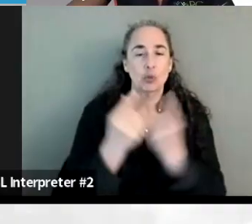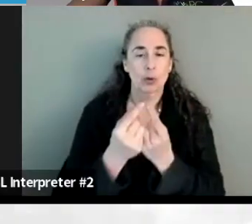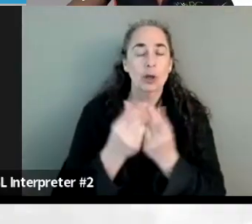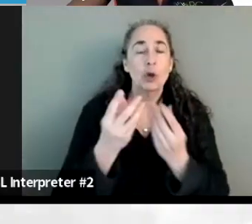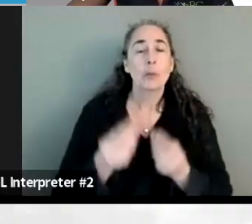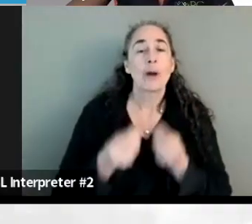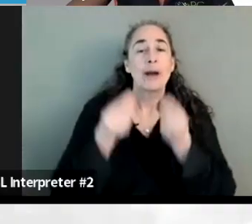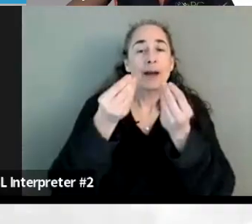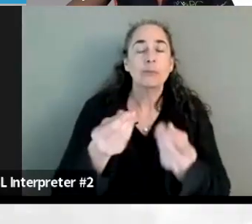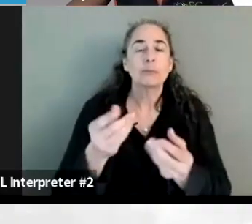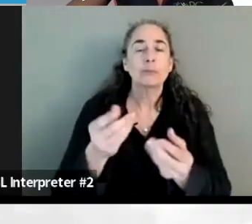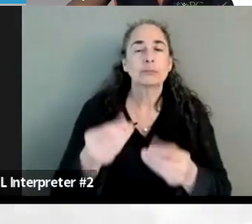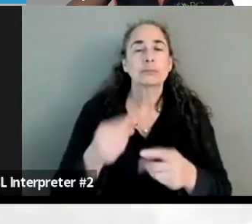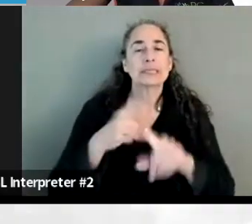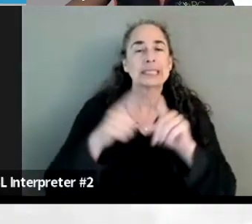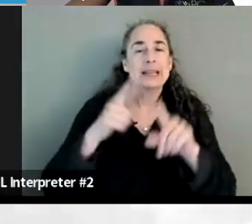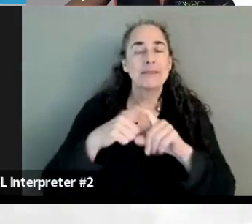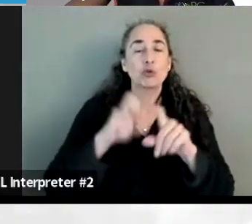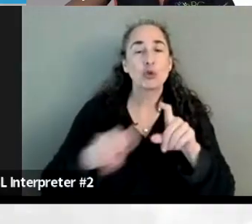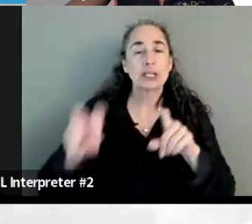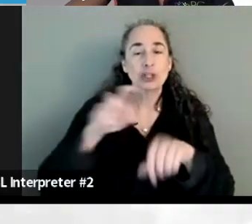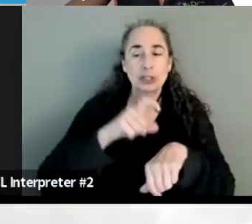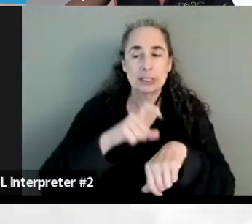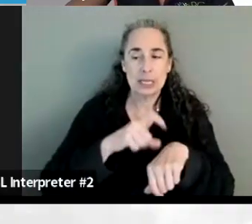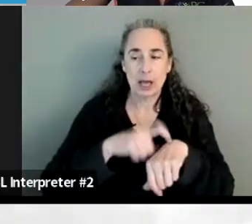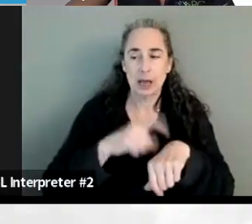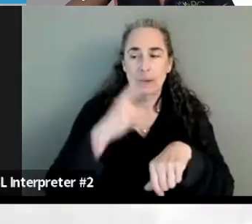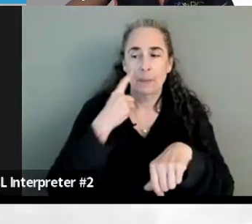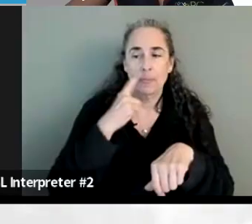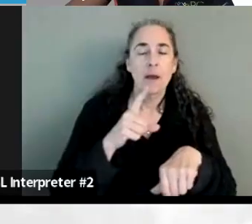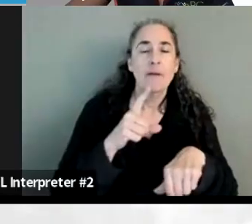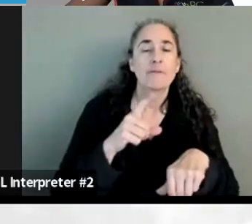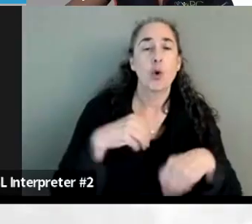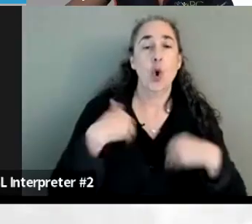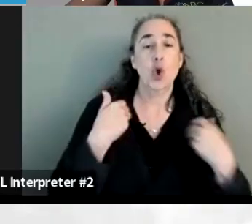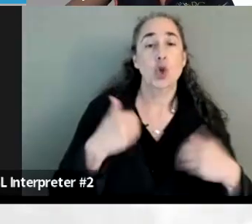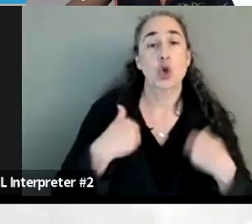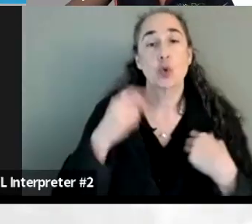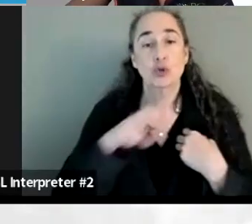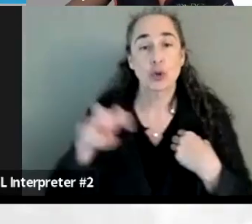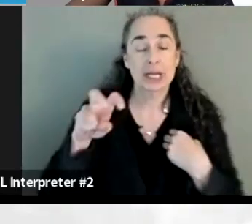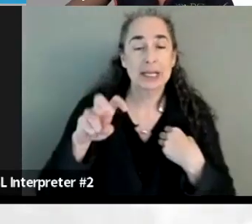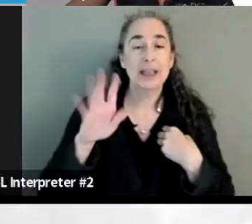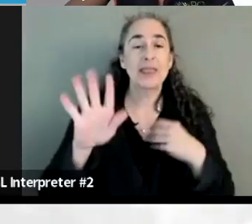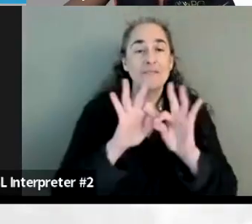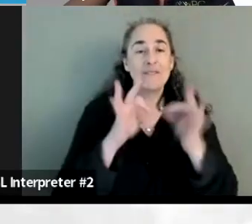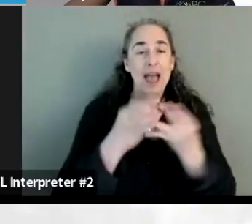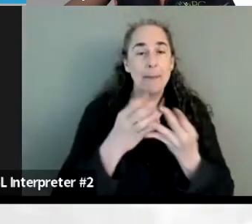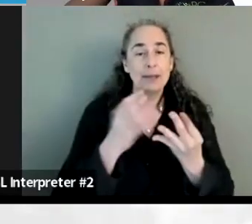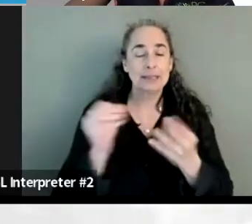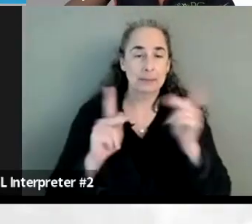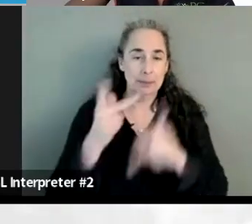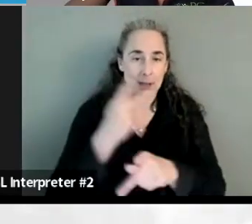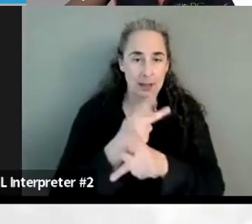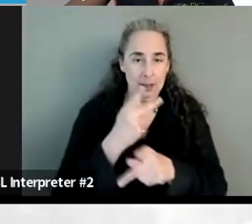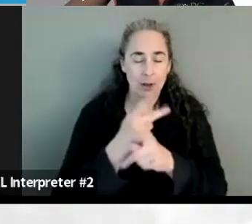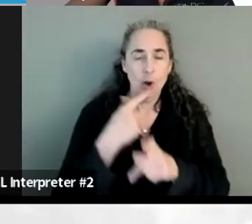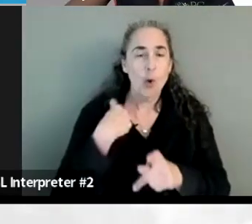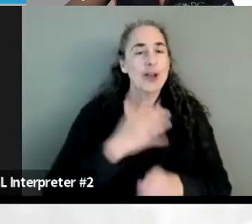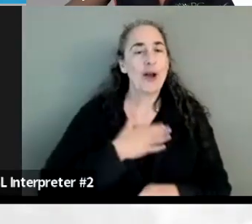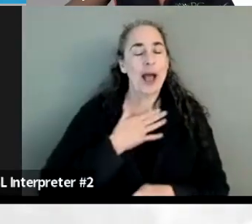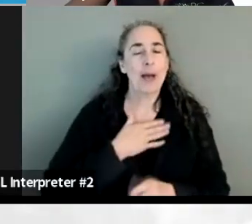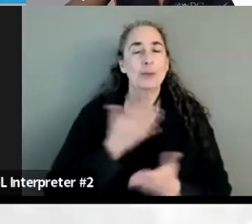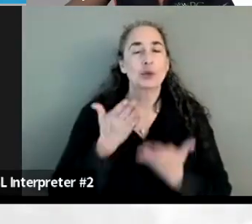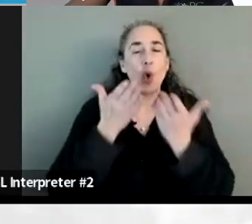enhanced transition times and tips program for transitioning youth, their families, and caregivers. We are delighted to offer